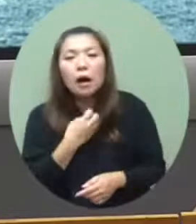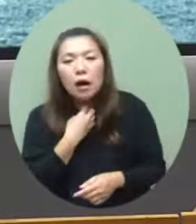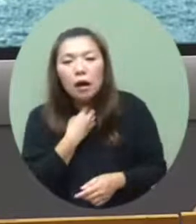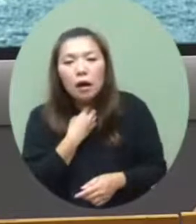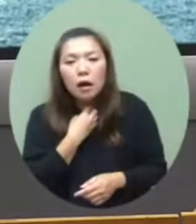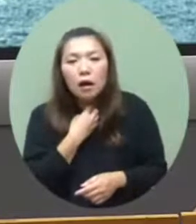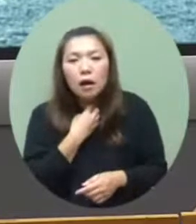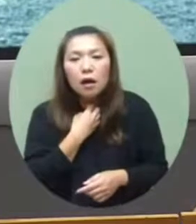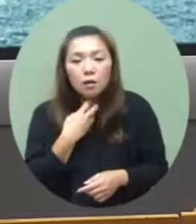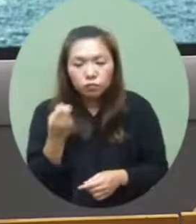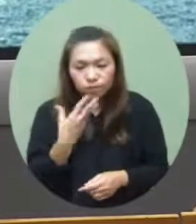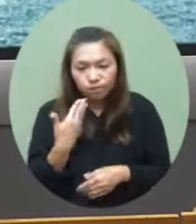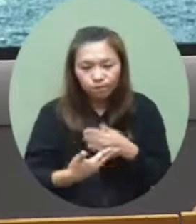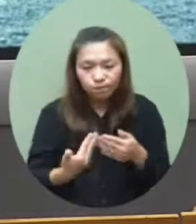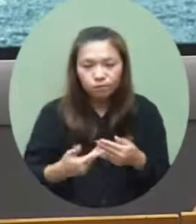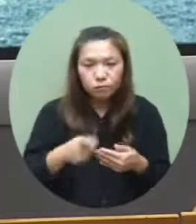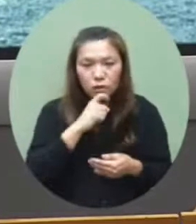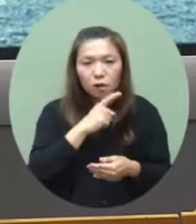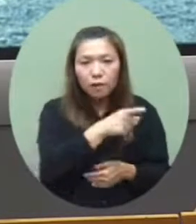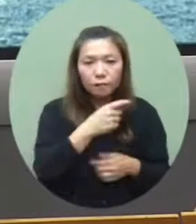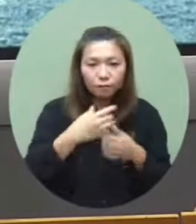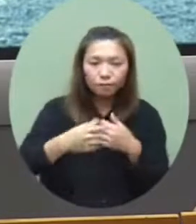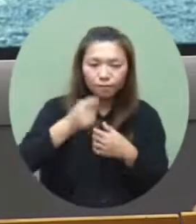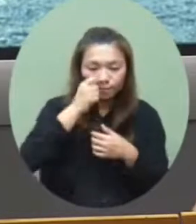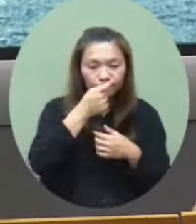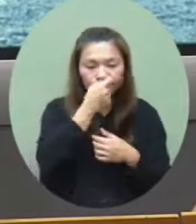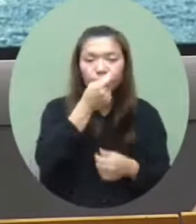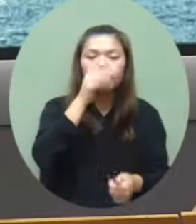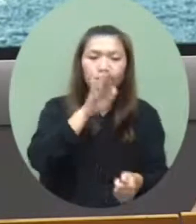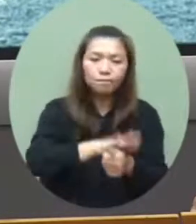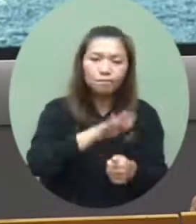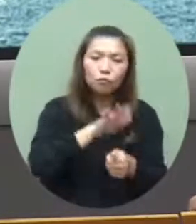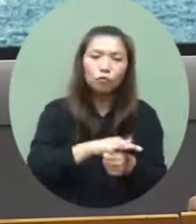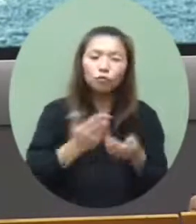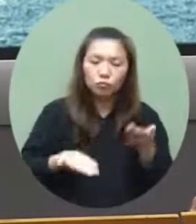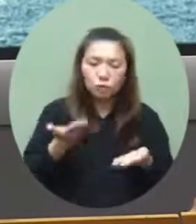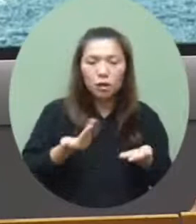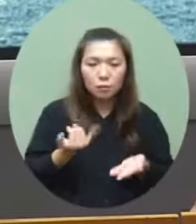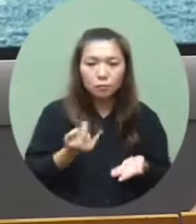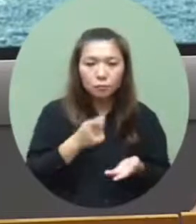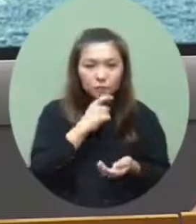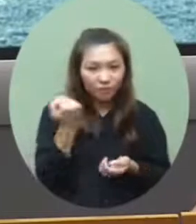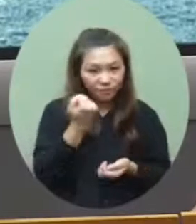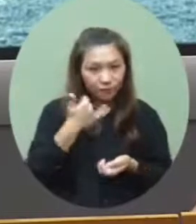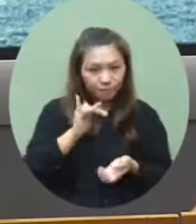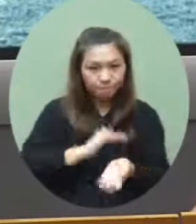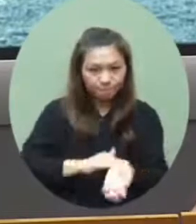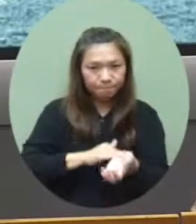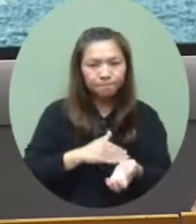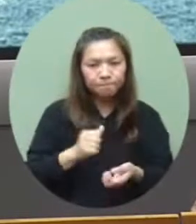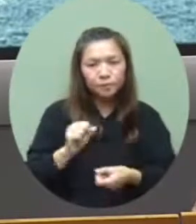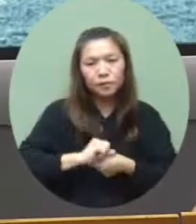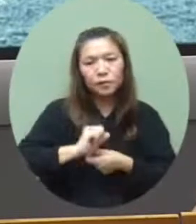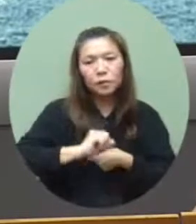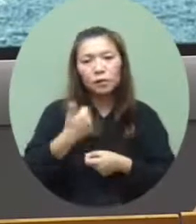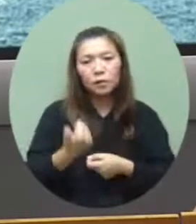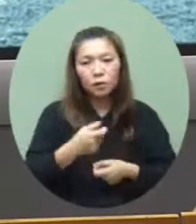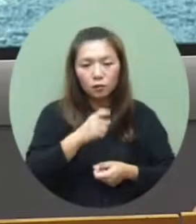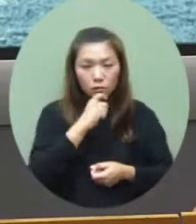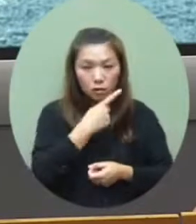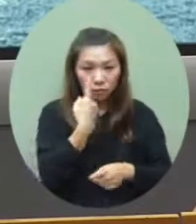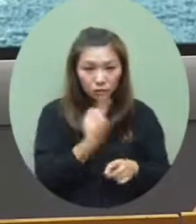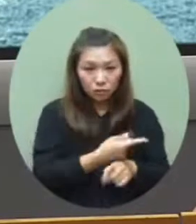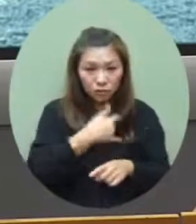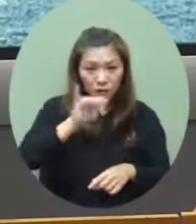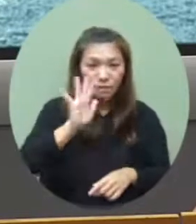elderly lady actually had fever for 2 days. She also had poor appetite. So if you experience any discomfort, you should get tested or